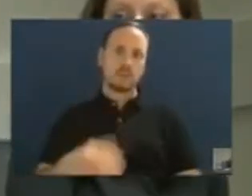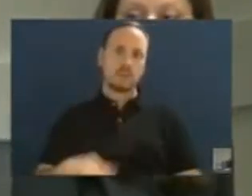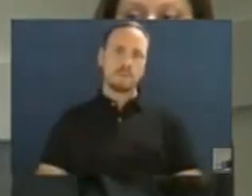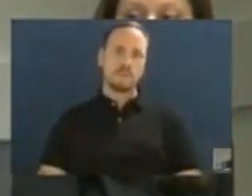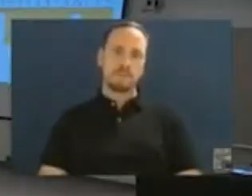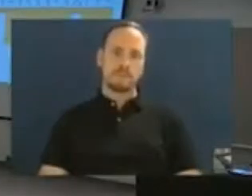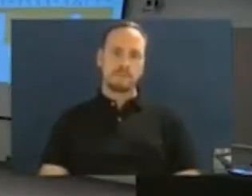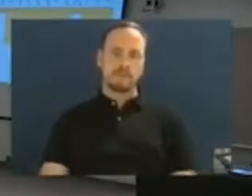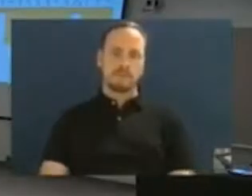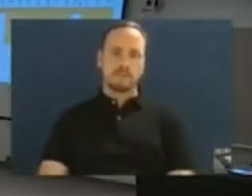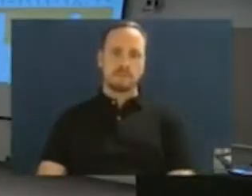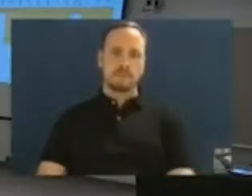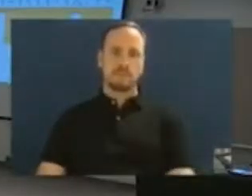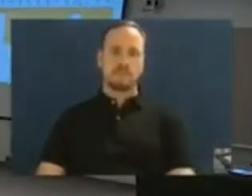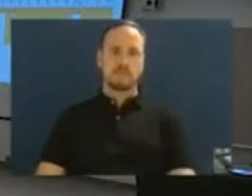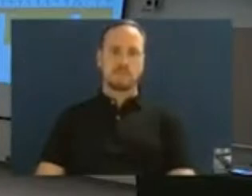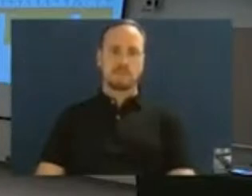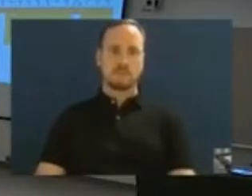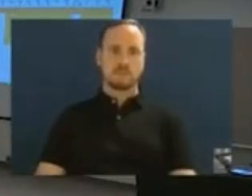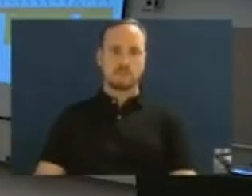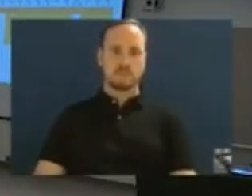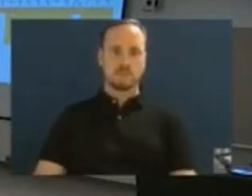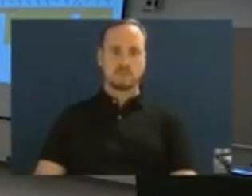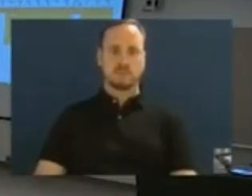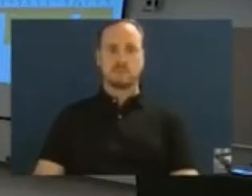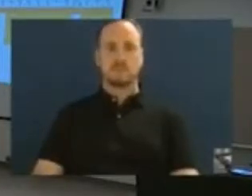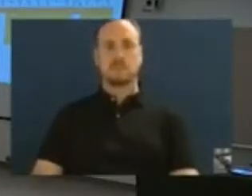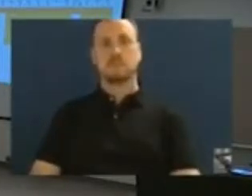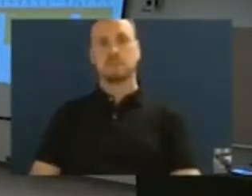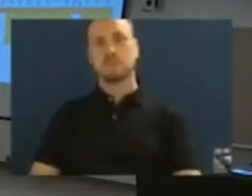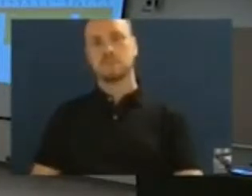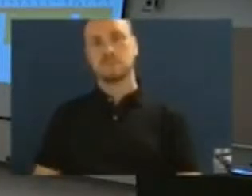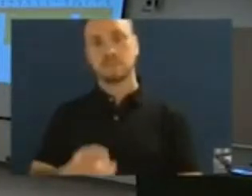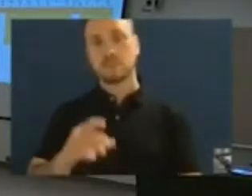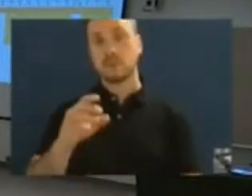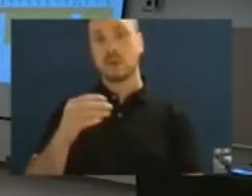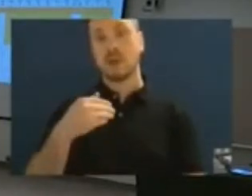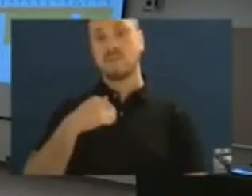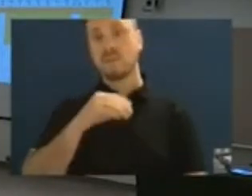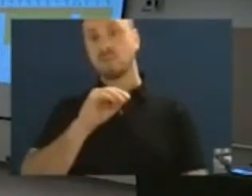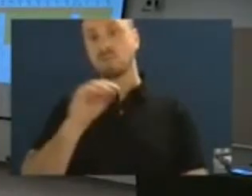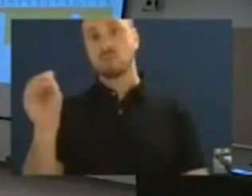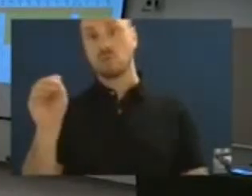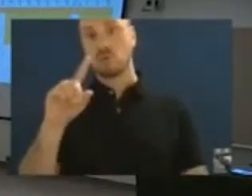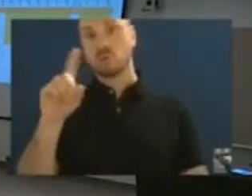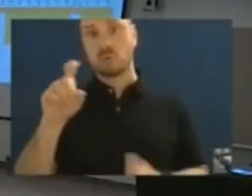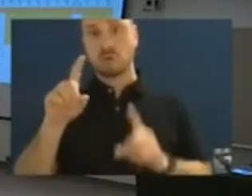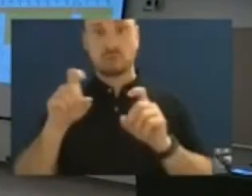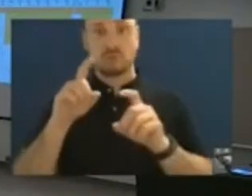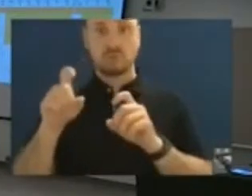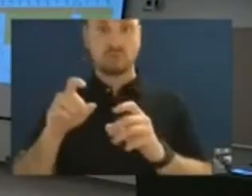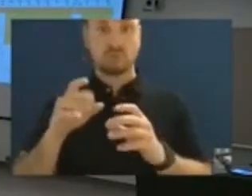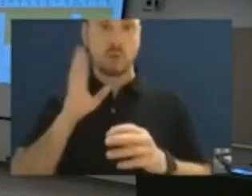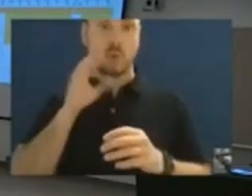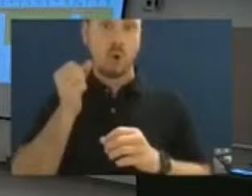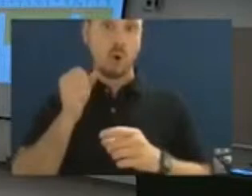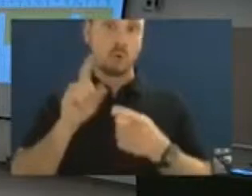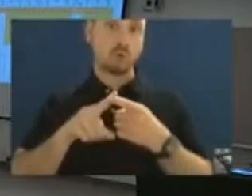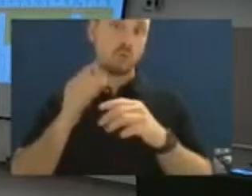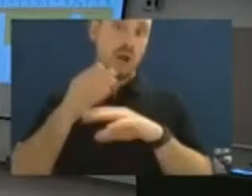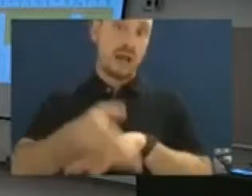I don't have any questions. And Ms. Chi? I have no questions. I'll save my comments for after the motions. All right.